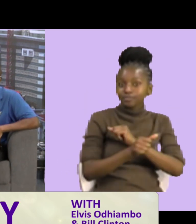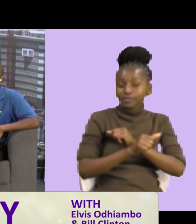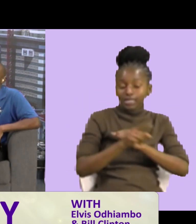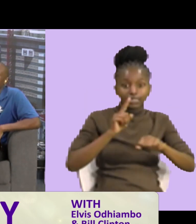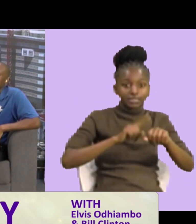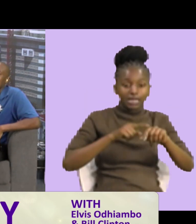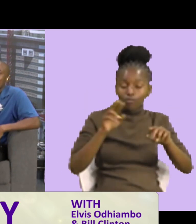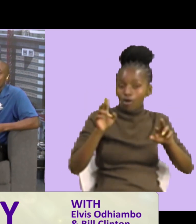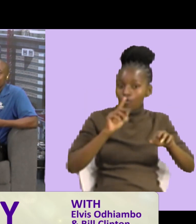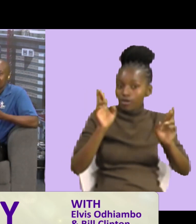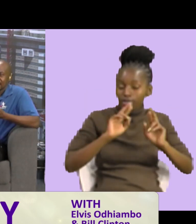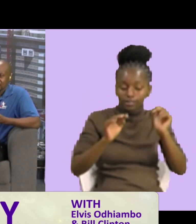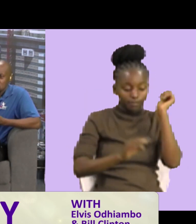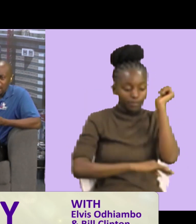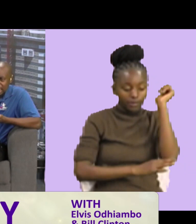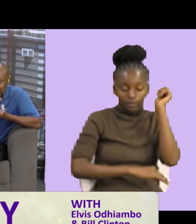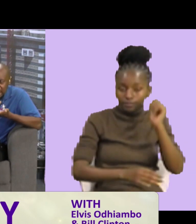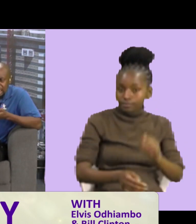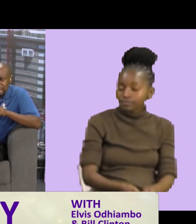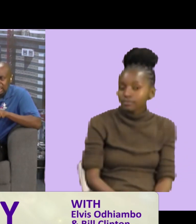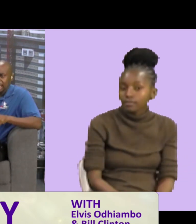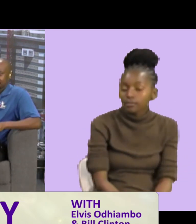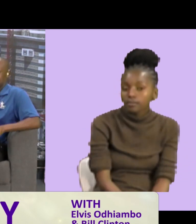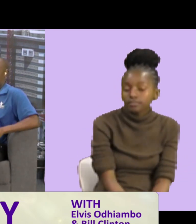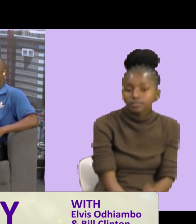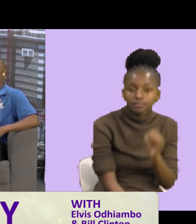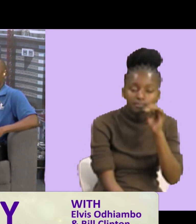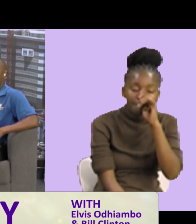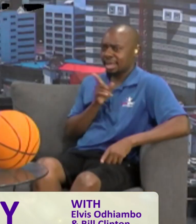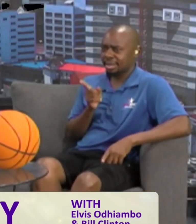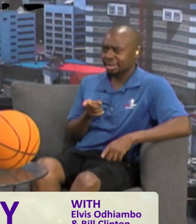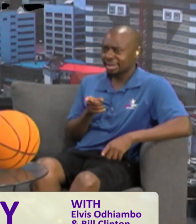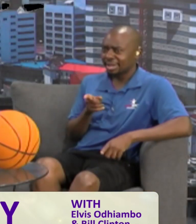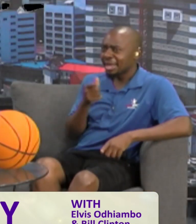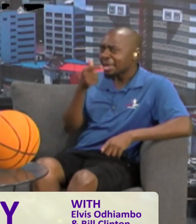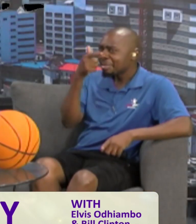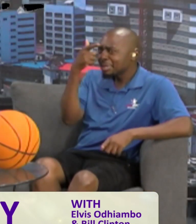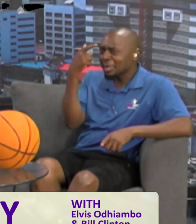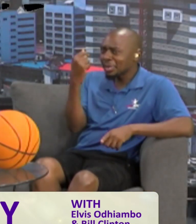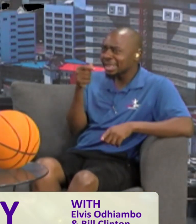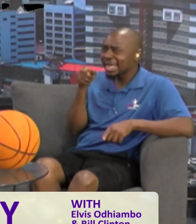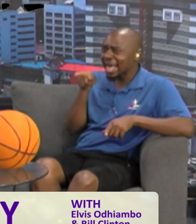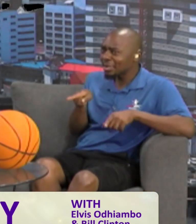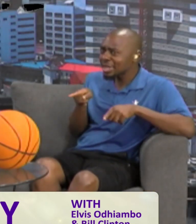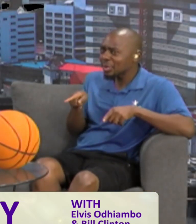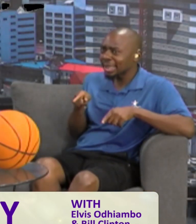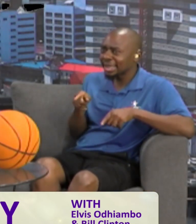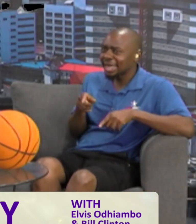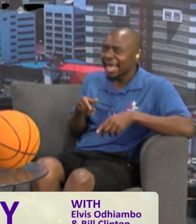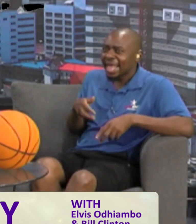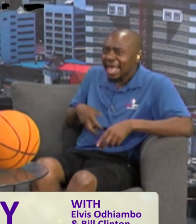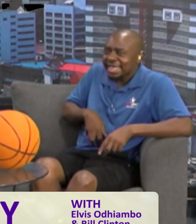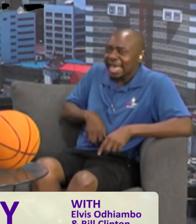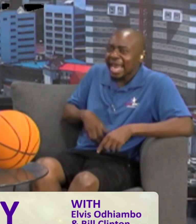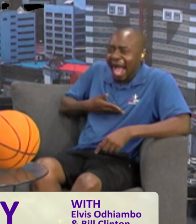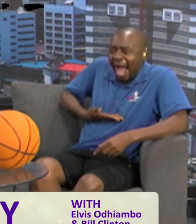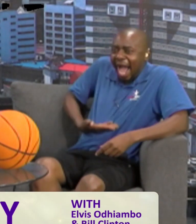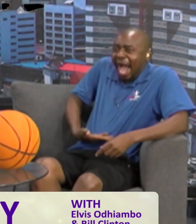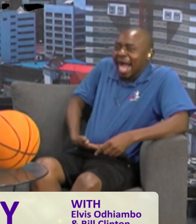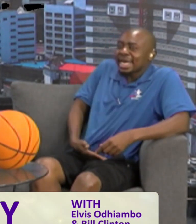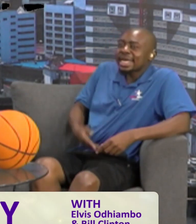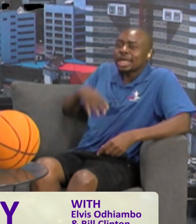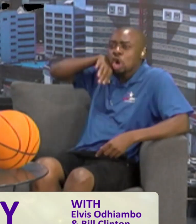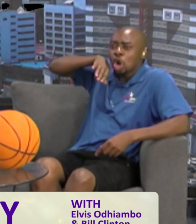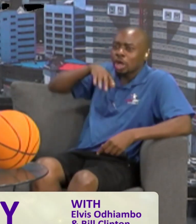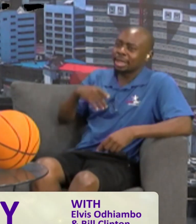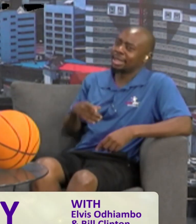So. And also, that is one area that I also I also have fears about. Because